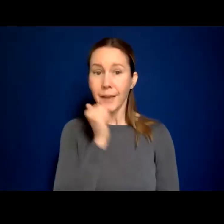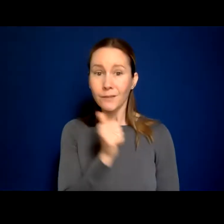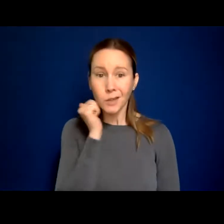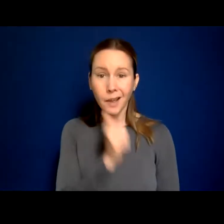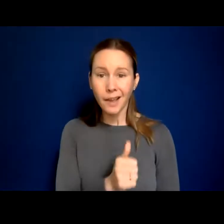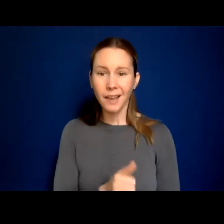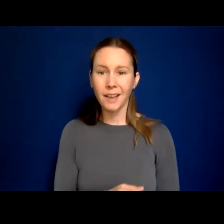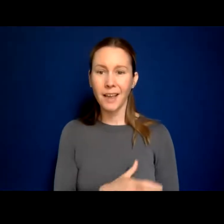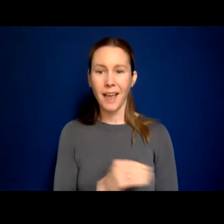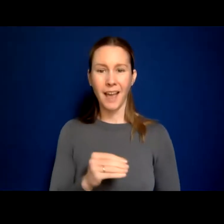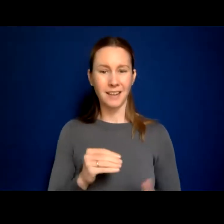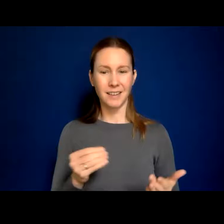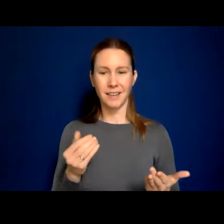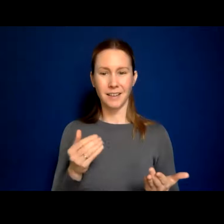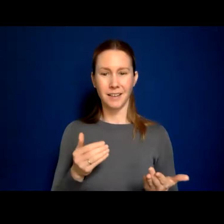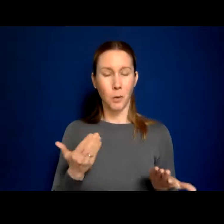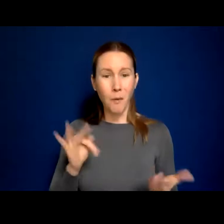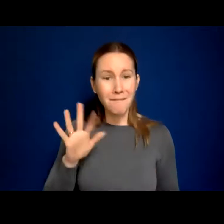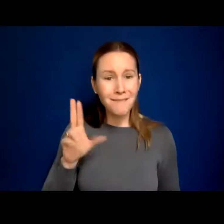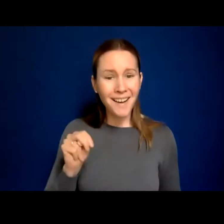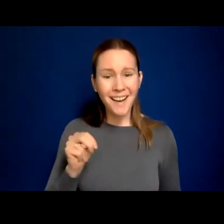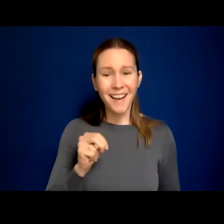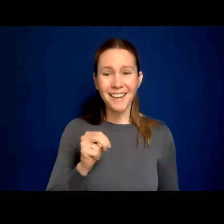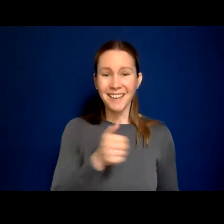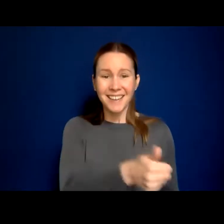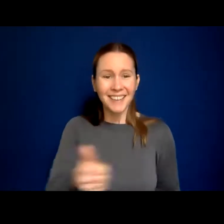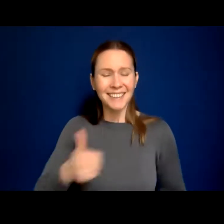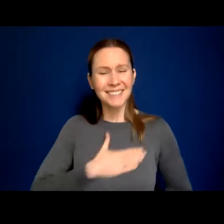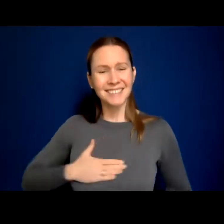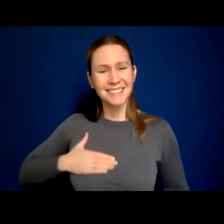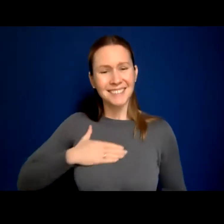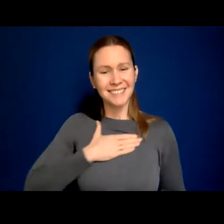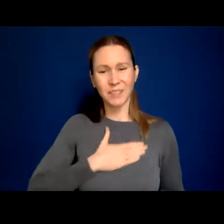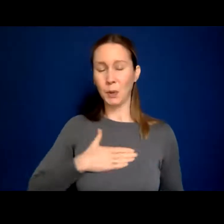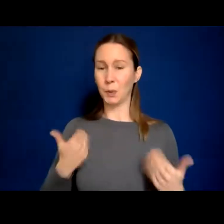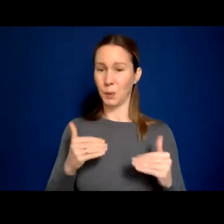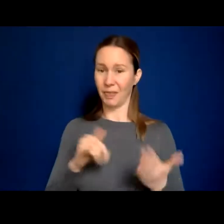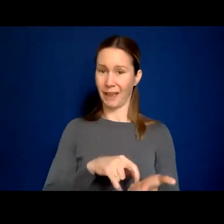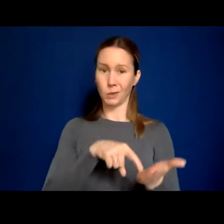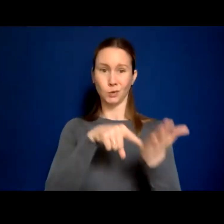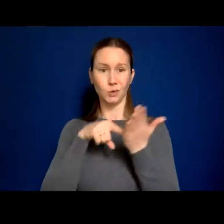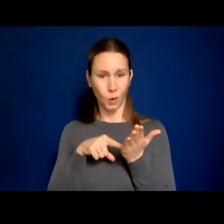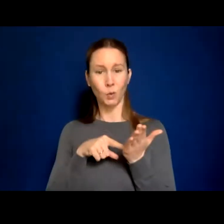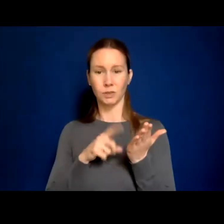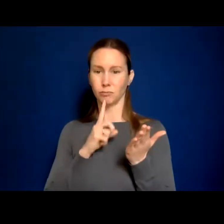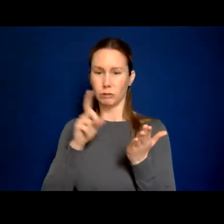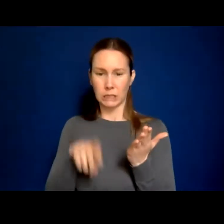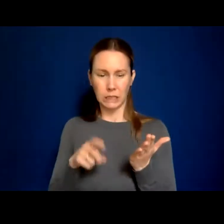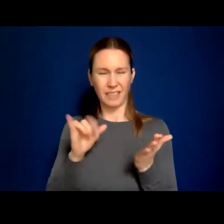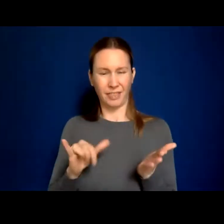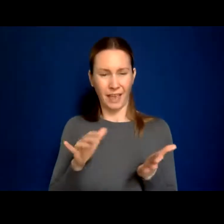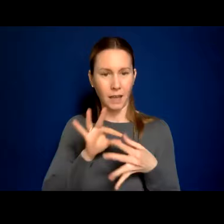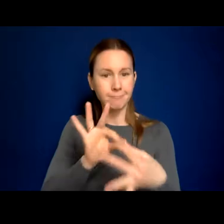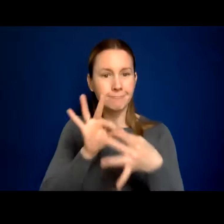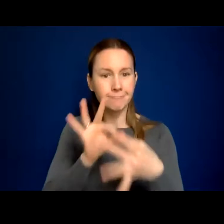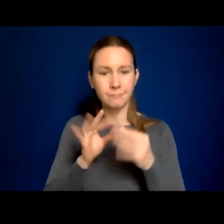levels of joy and fun that come out of this is just such a huge testament to how we need that human connection. You'll